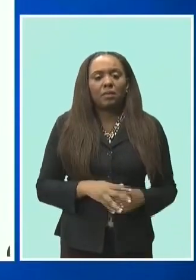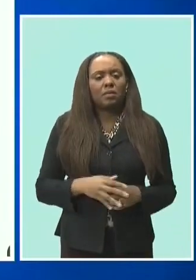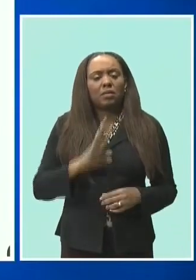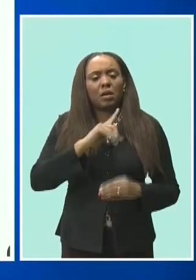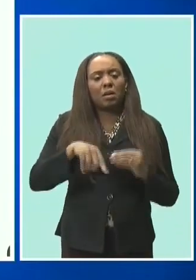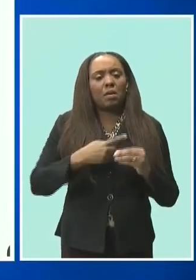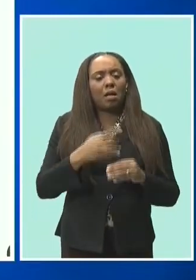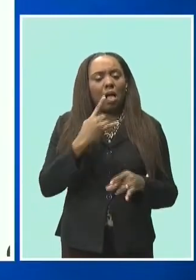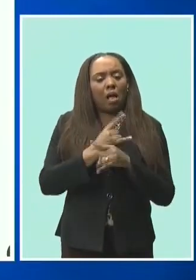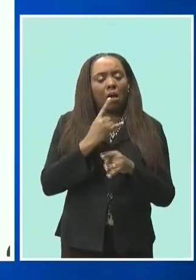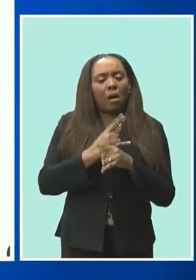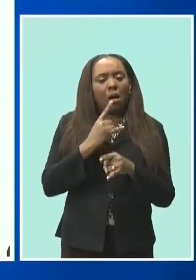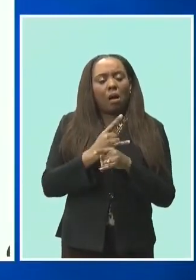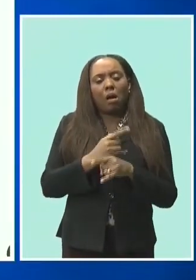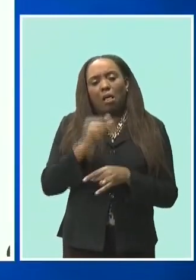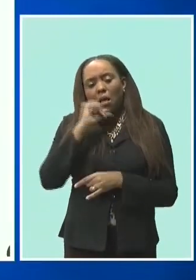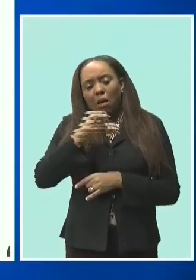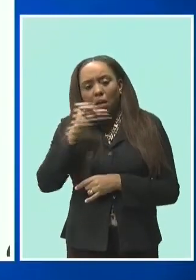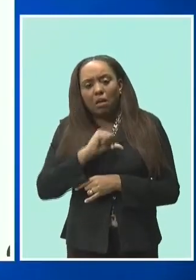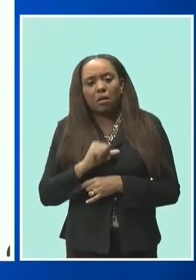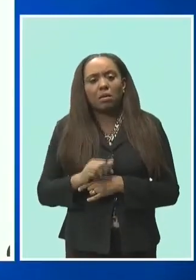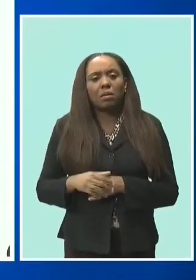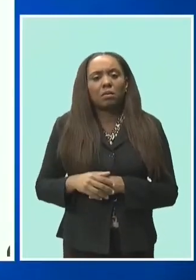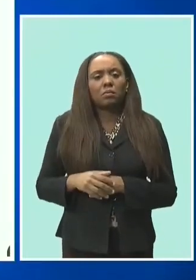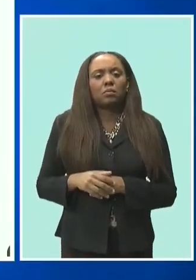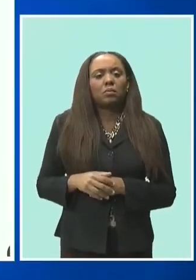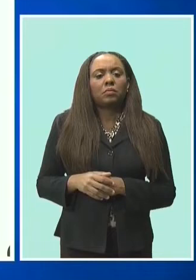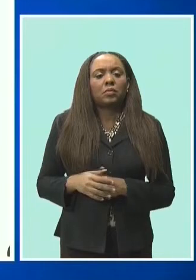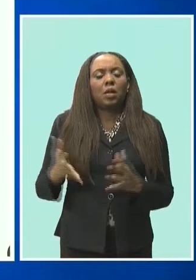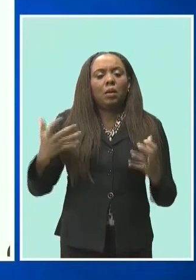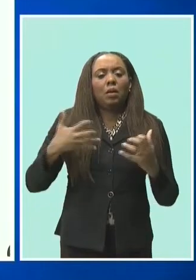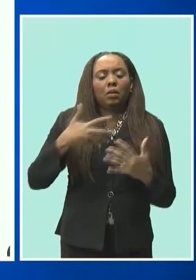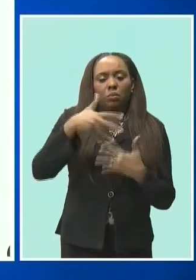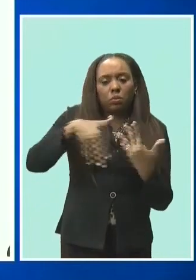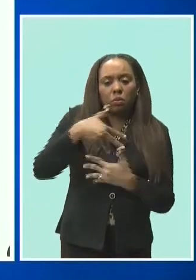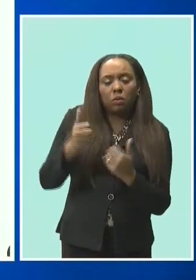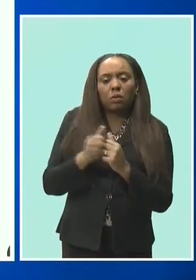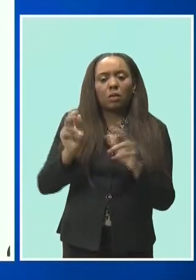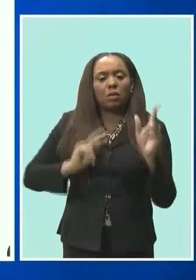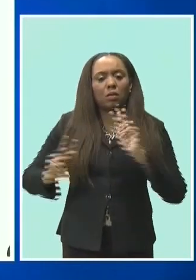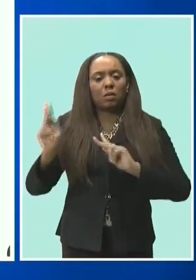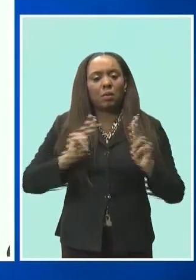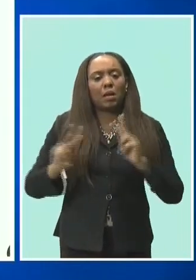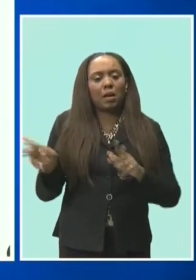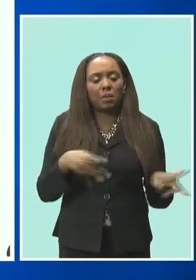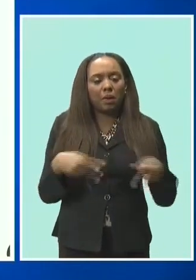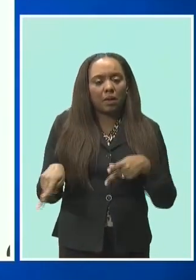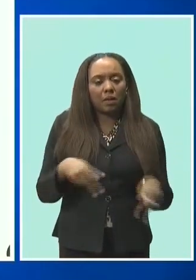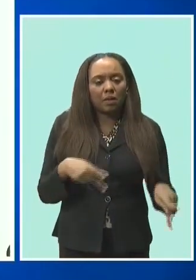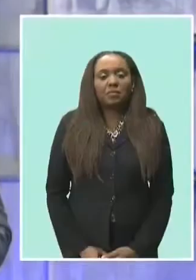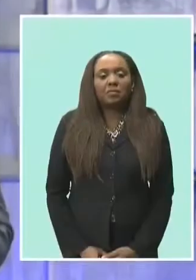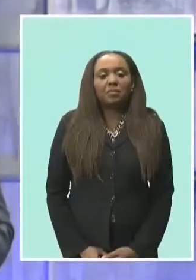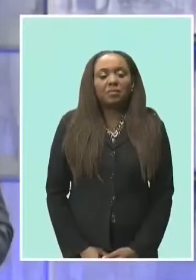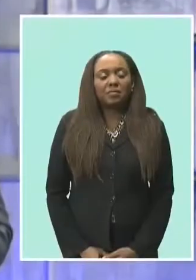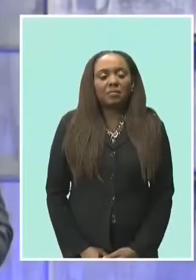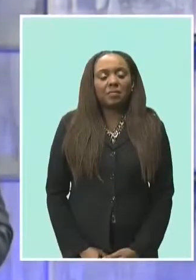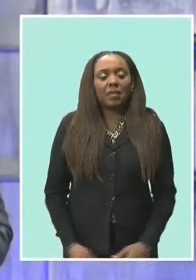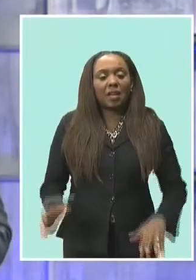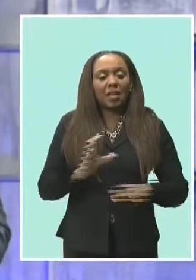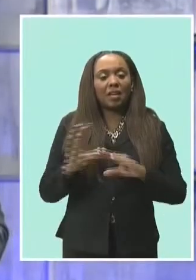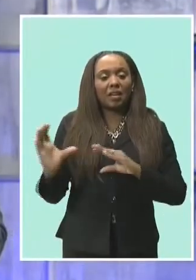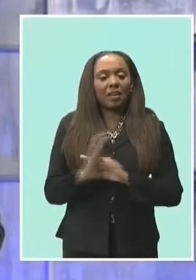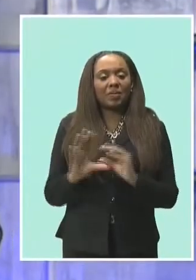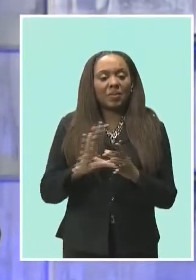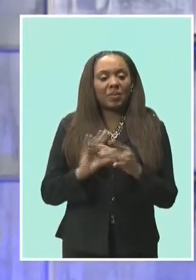season. Engaging party goers at various events, and we have roadside giveaways as well as part of the program. Checking in with